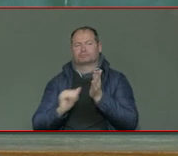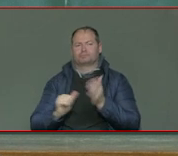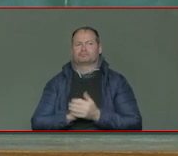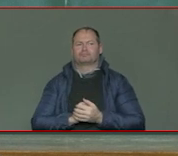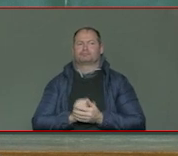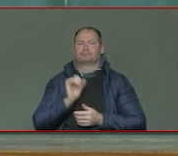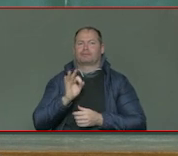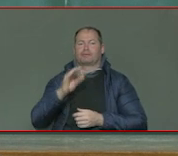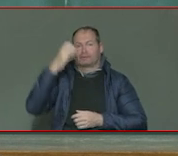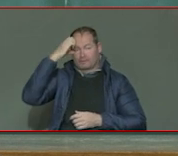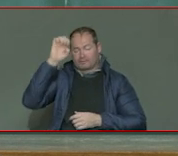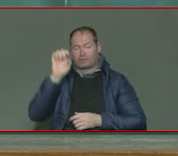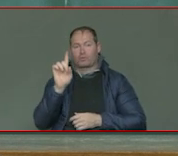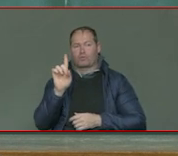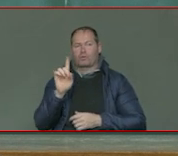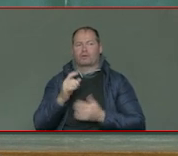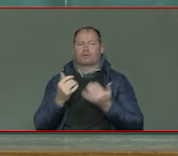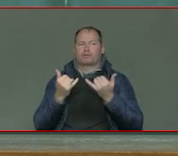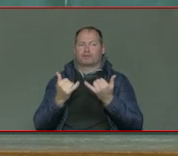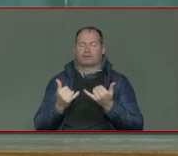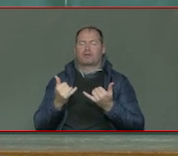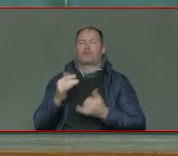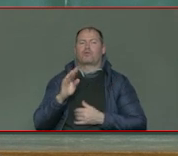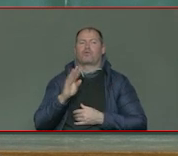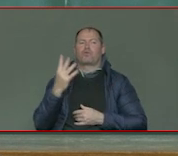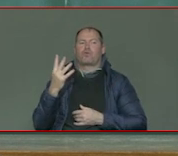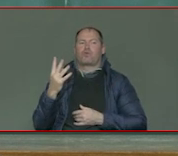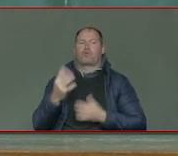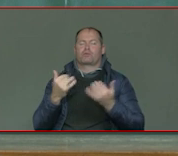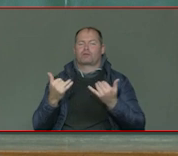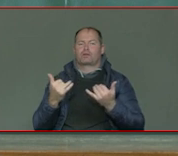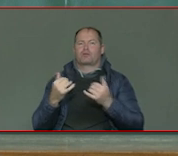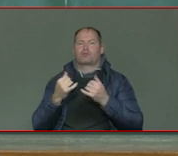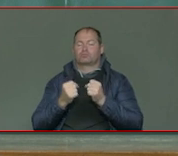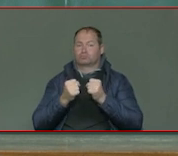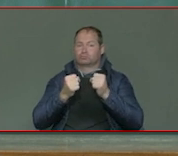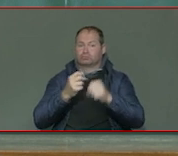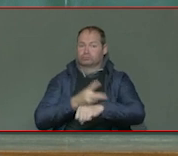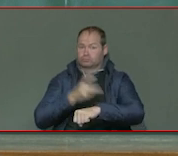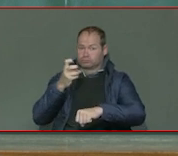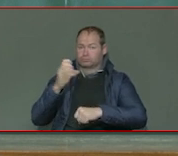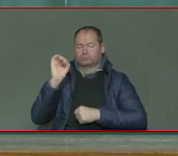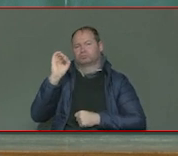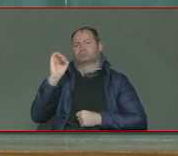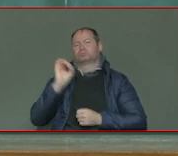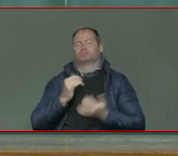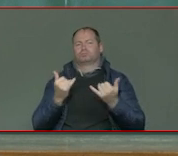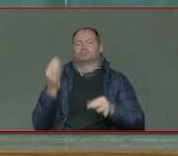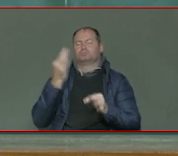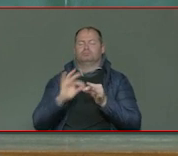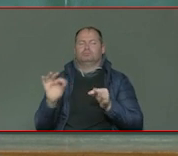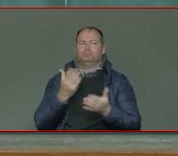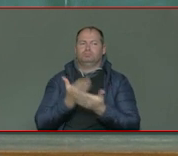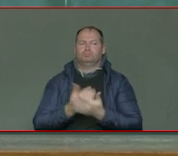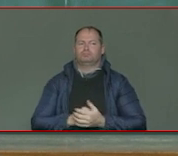the derivative is the coefficient, which is 4, derivative of a constant, 0, and I'll simplify it. Are you happy?